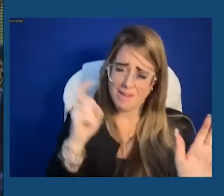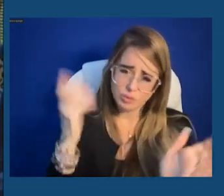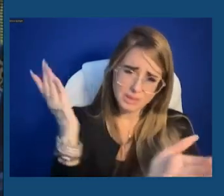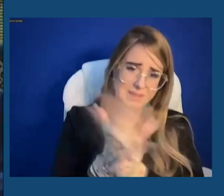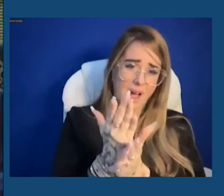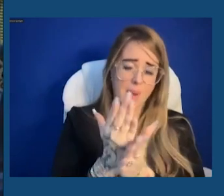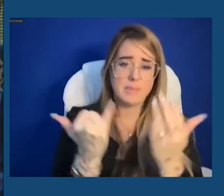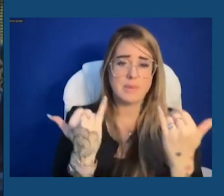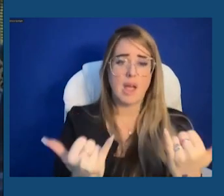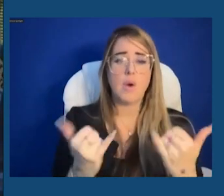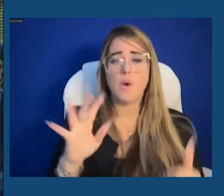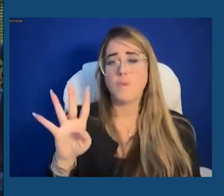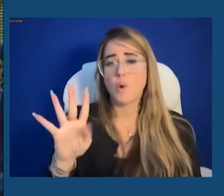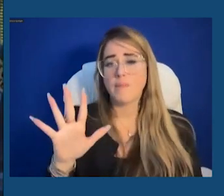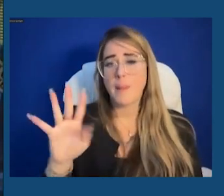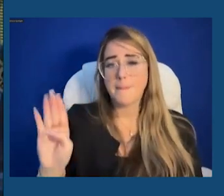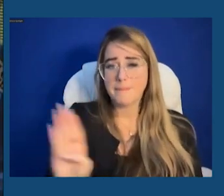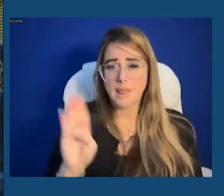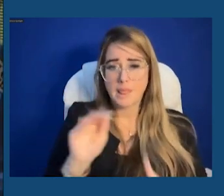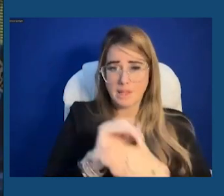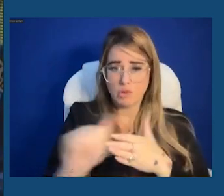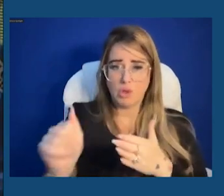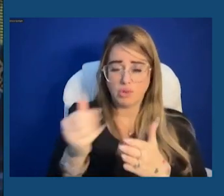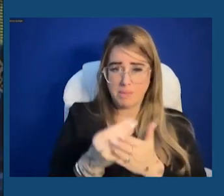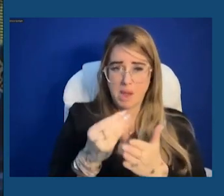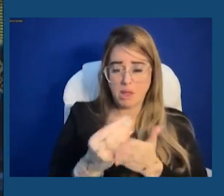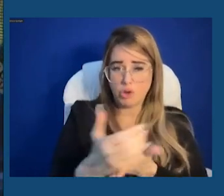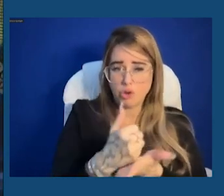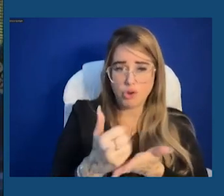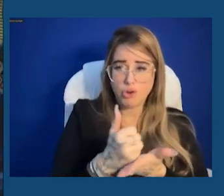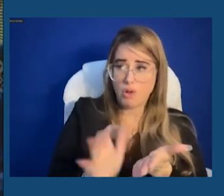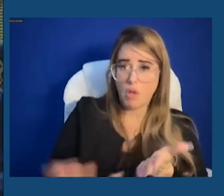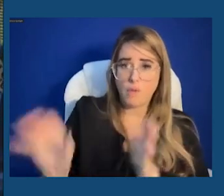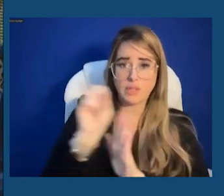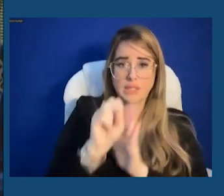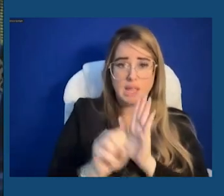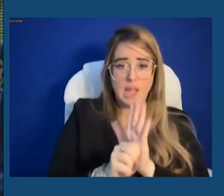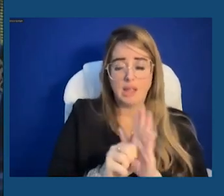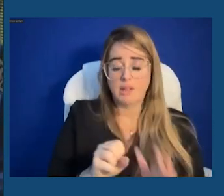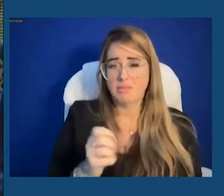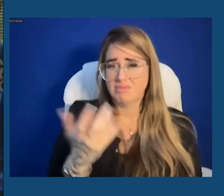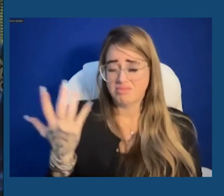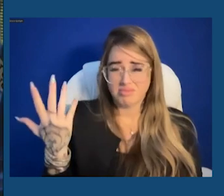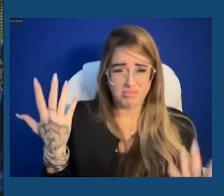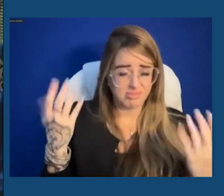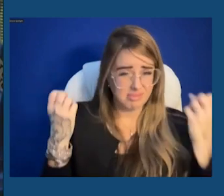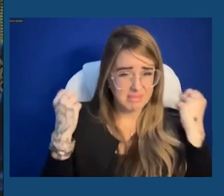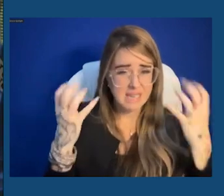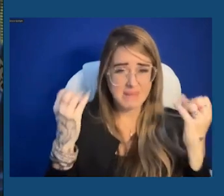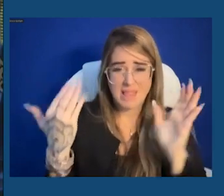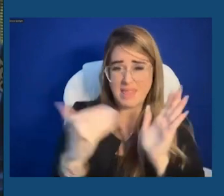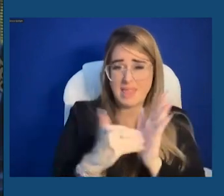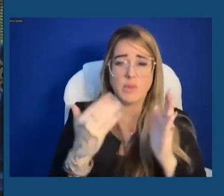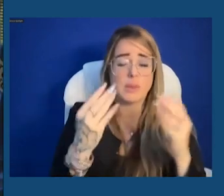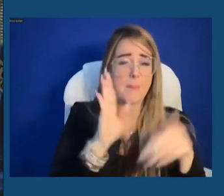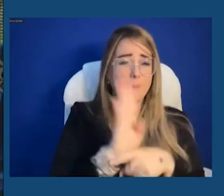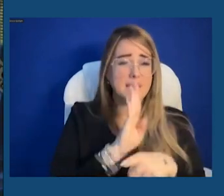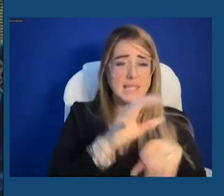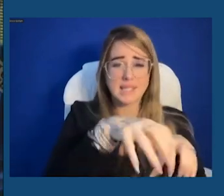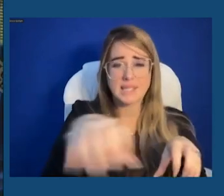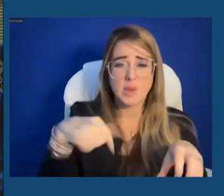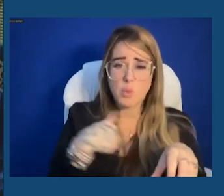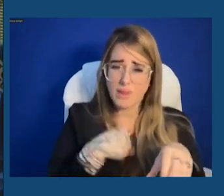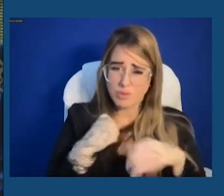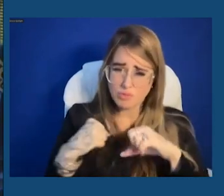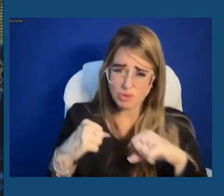$45 billion in wages statewide, 70,000 retail businesses here in the great state of New York. These are the people we have to protect. They went through